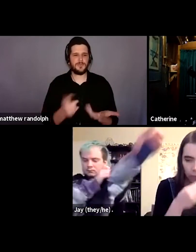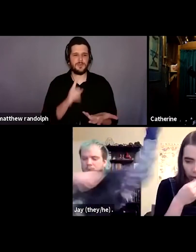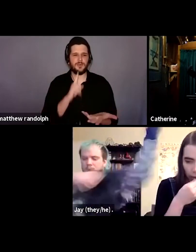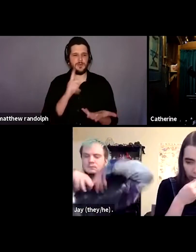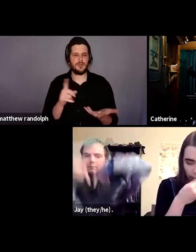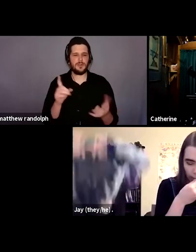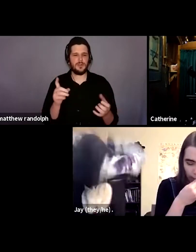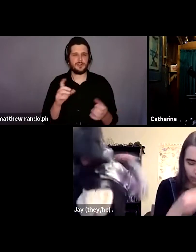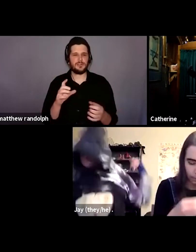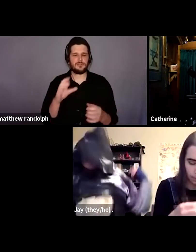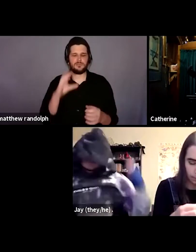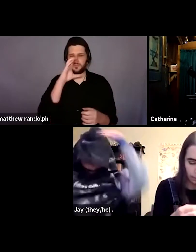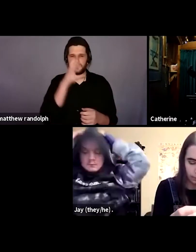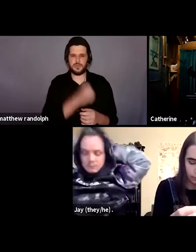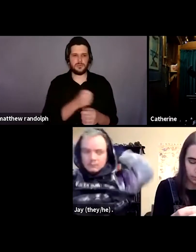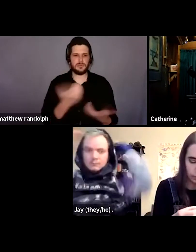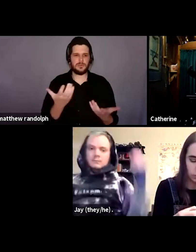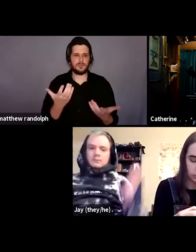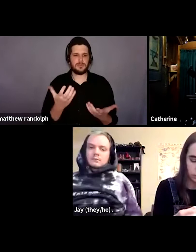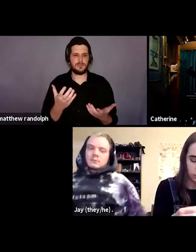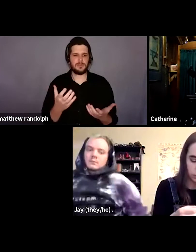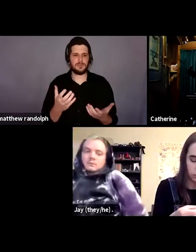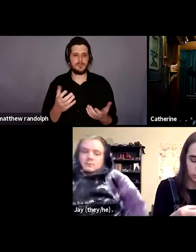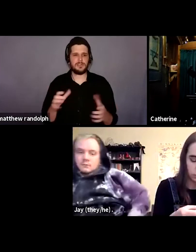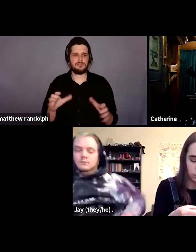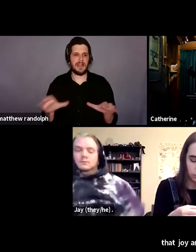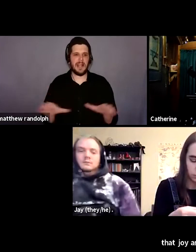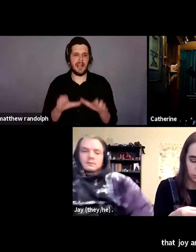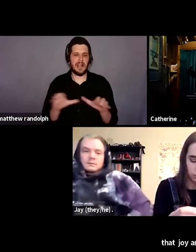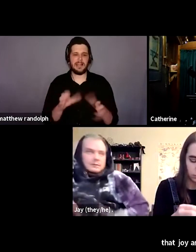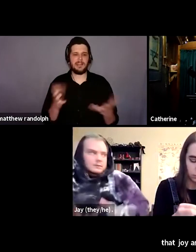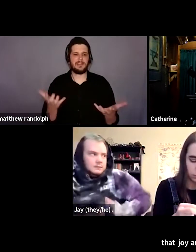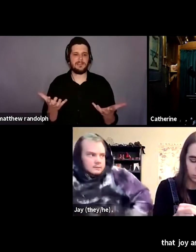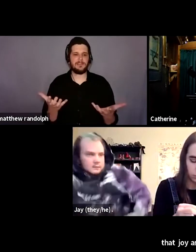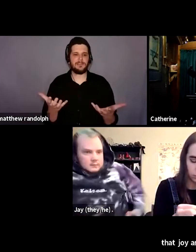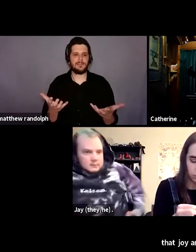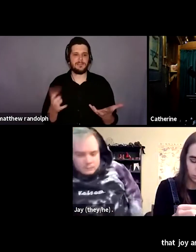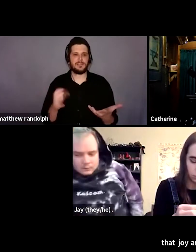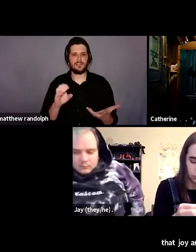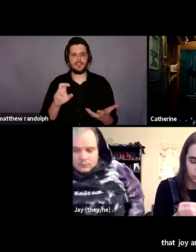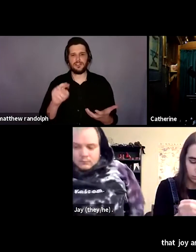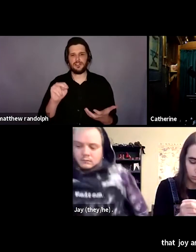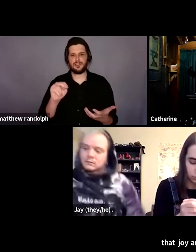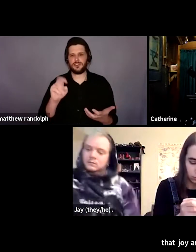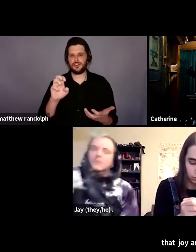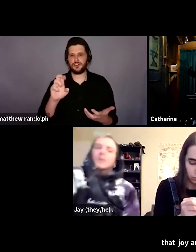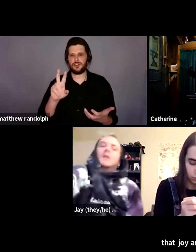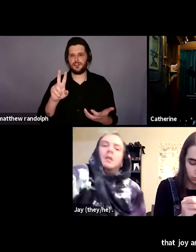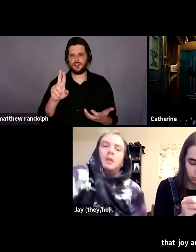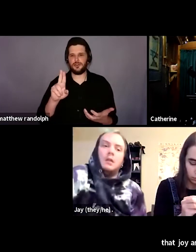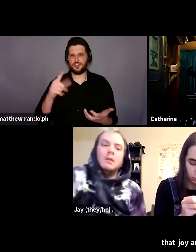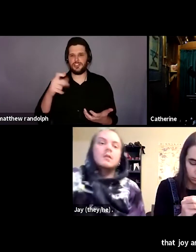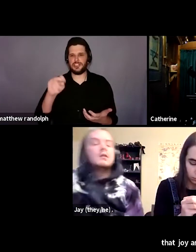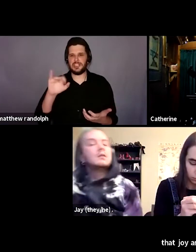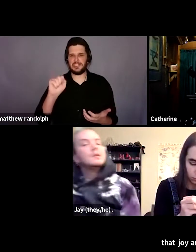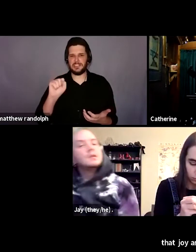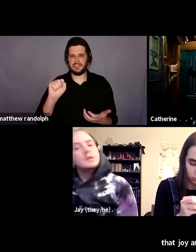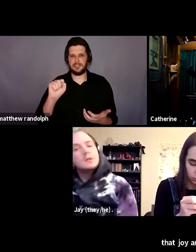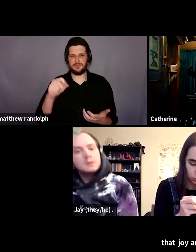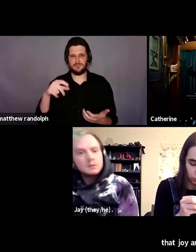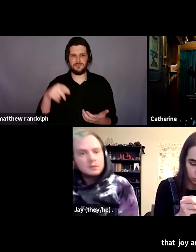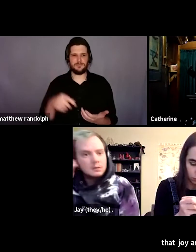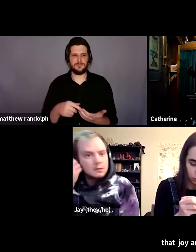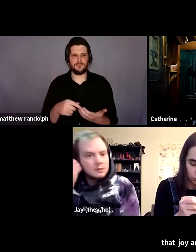beyond cruel. I think it's an active eugenicist project, and I find